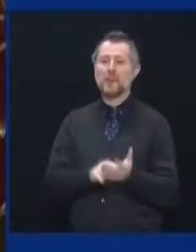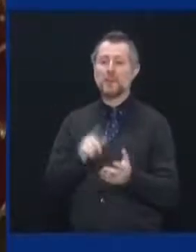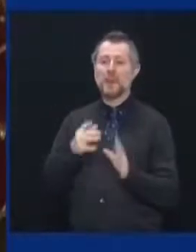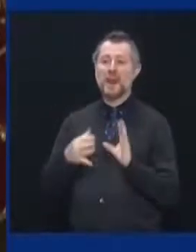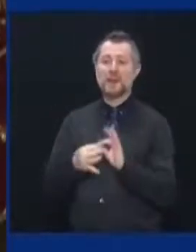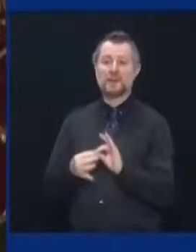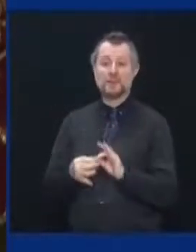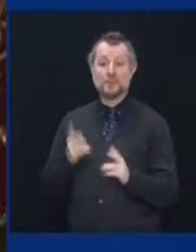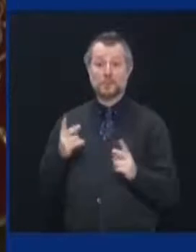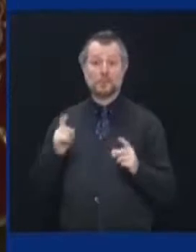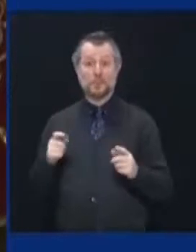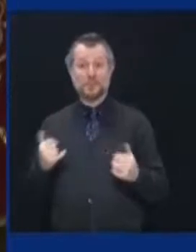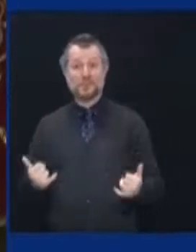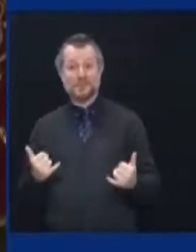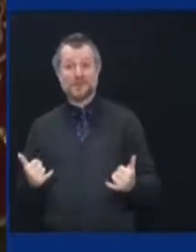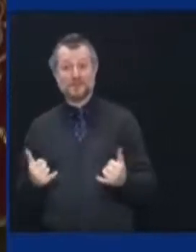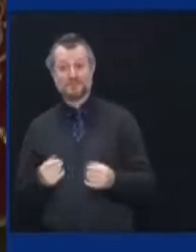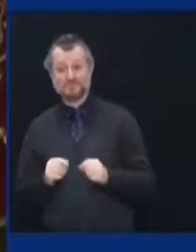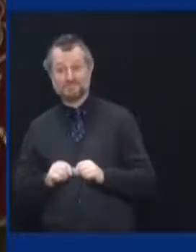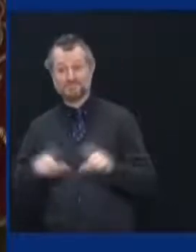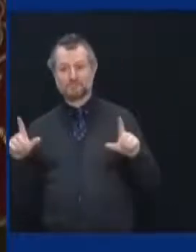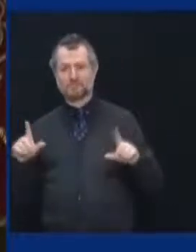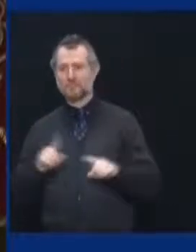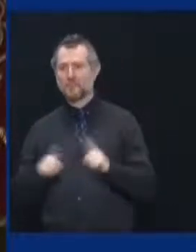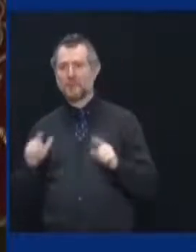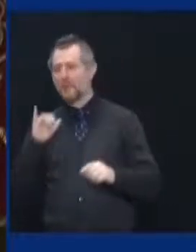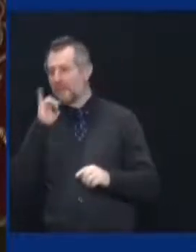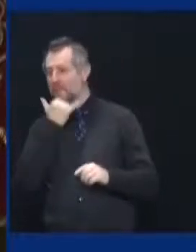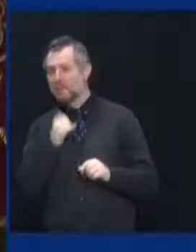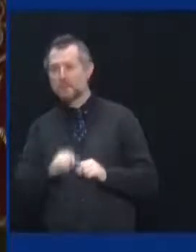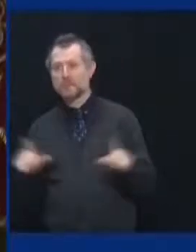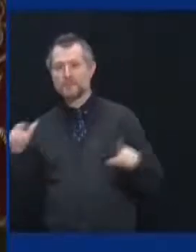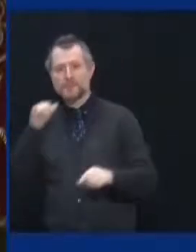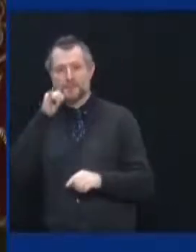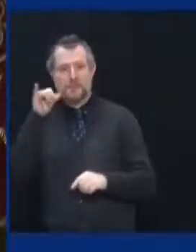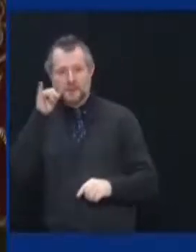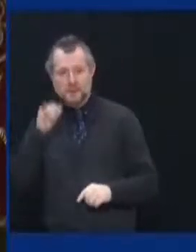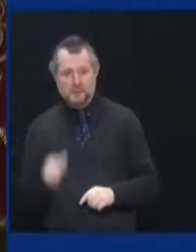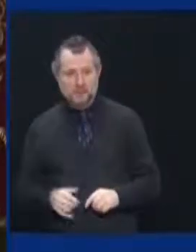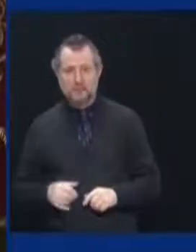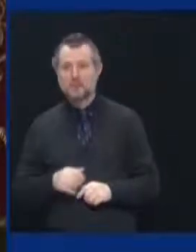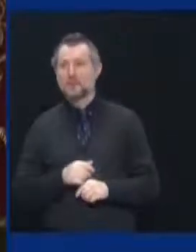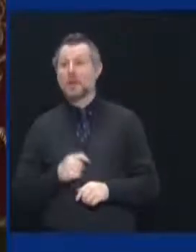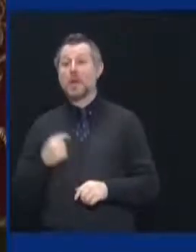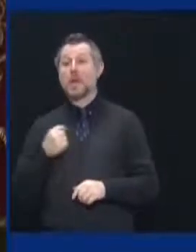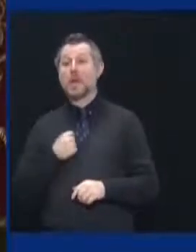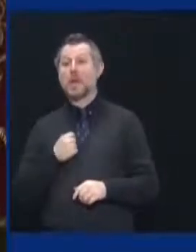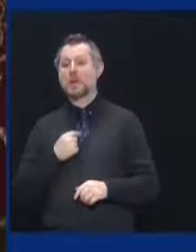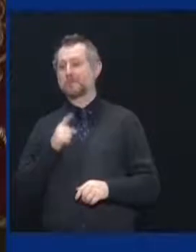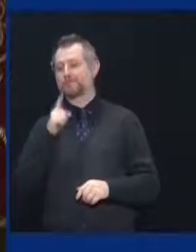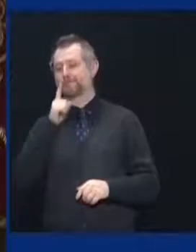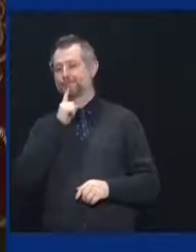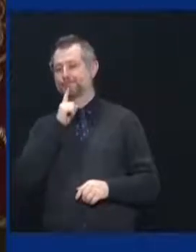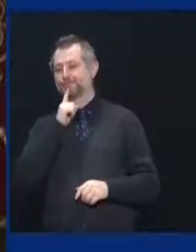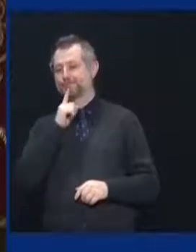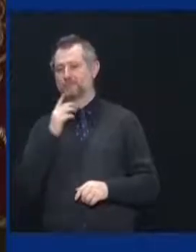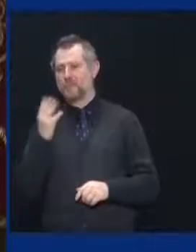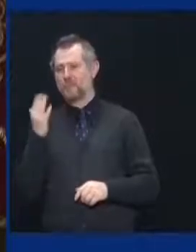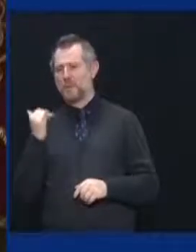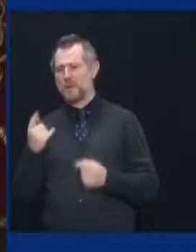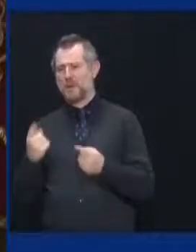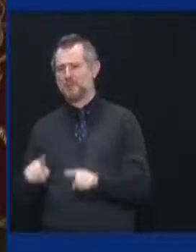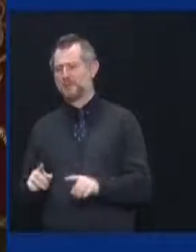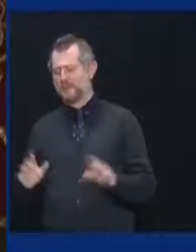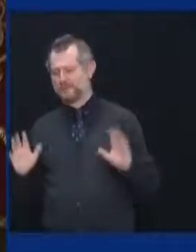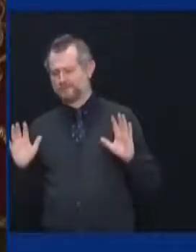this morning for certain sites that had not been brought online yet, that either, and I don't want to speculate on what it is because it's since been